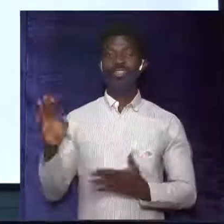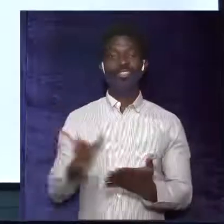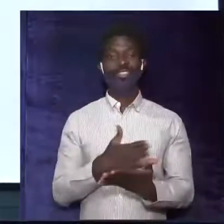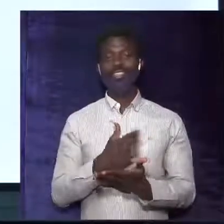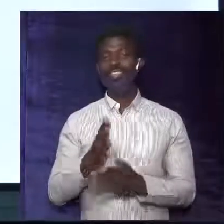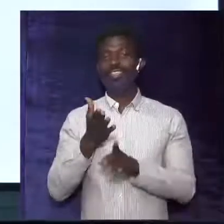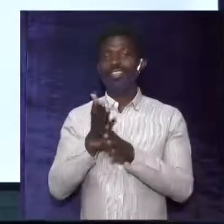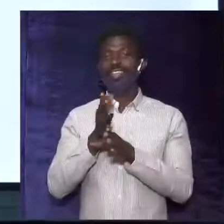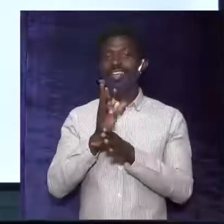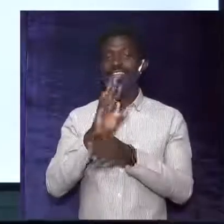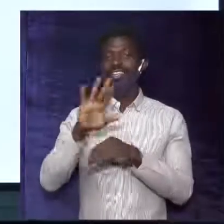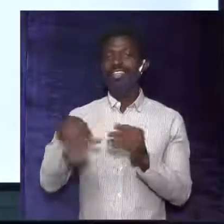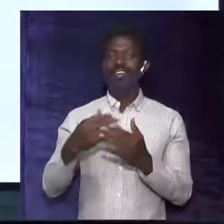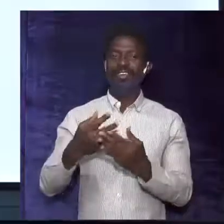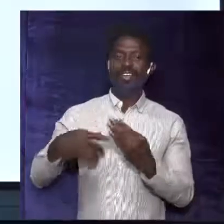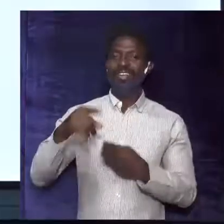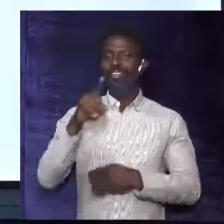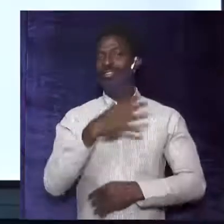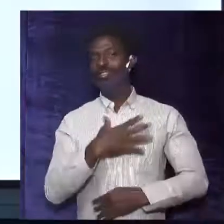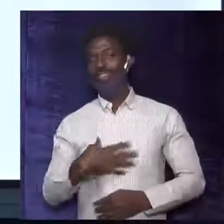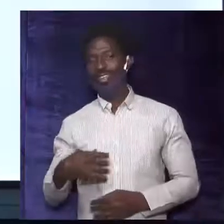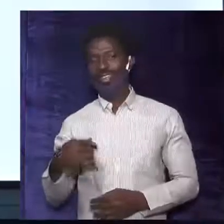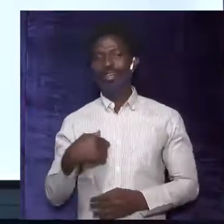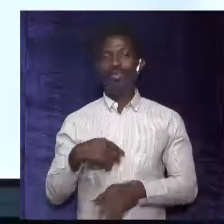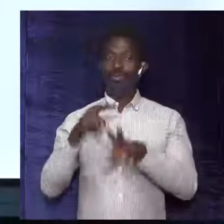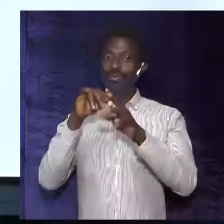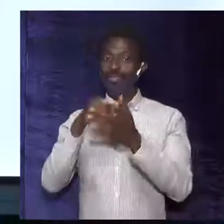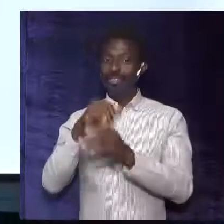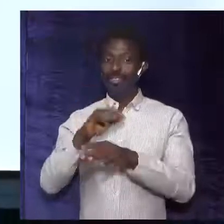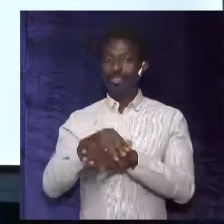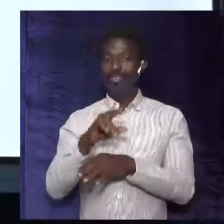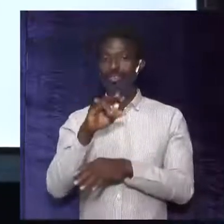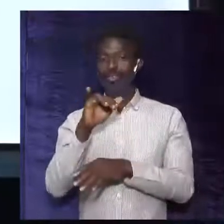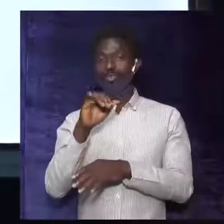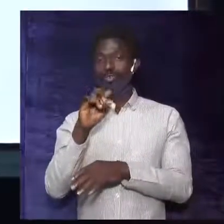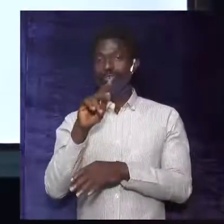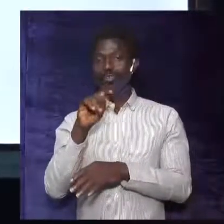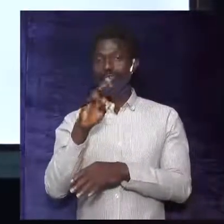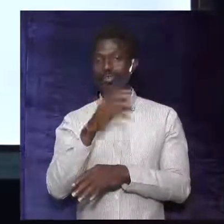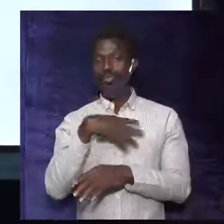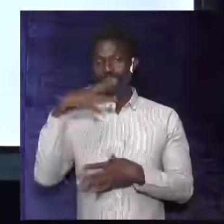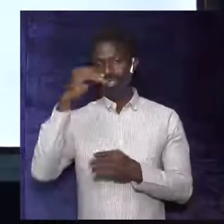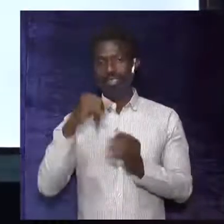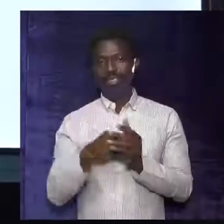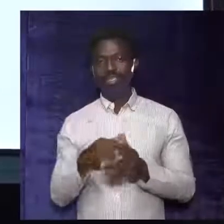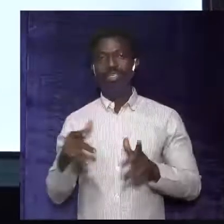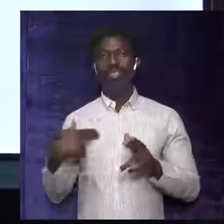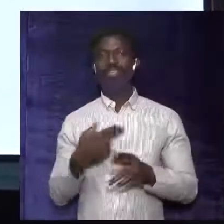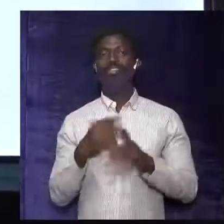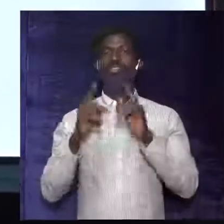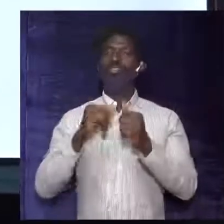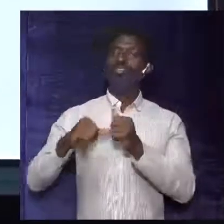song. Lines all around you and me, you know. Watch it on YouTube and you'll learn the song. Let's talk about relationship